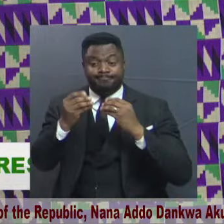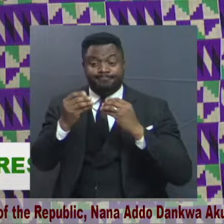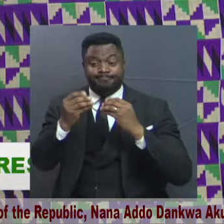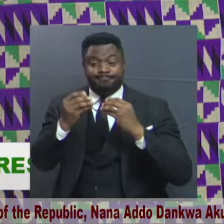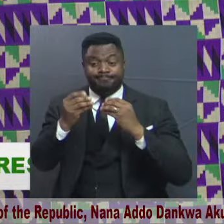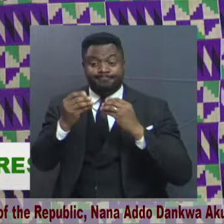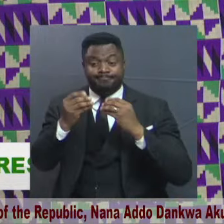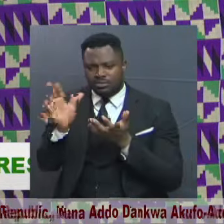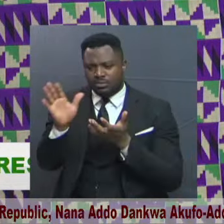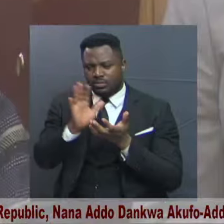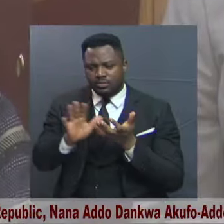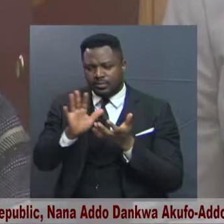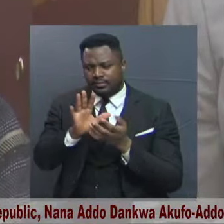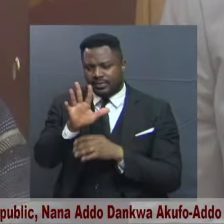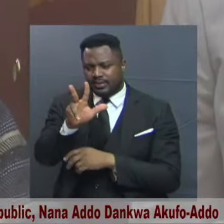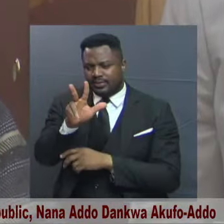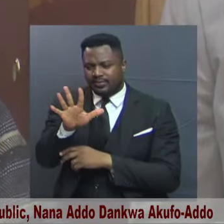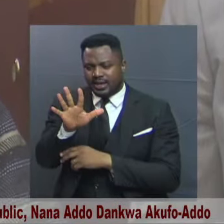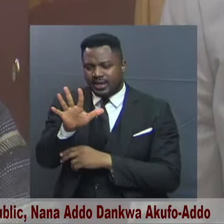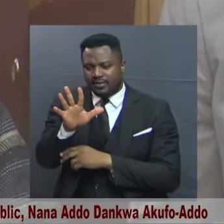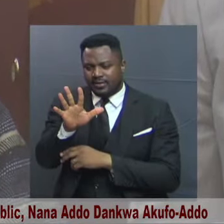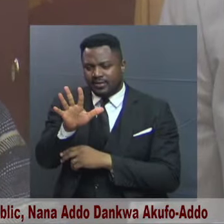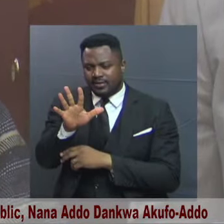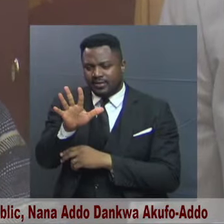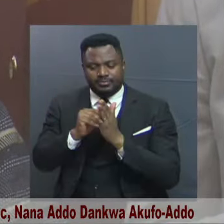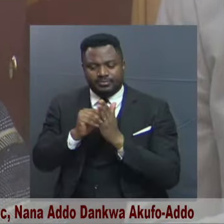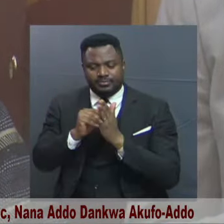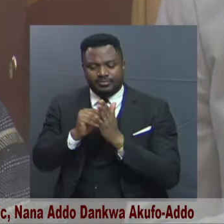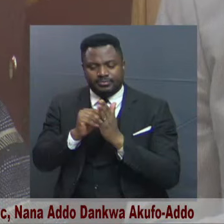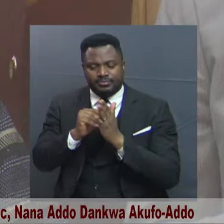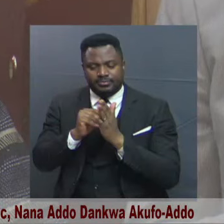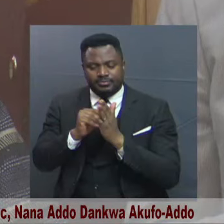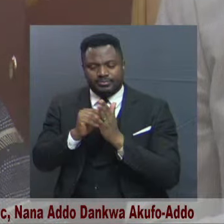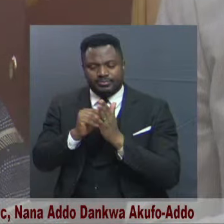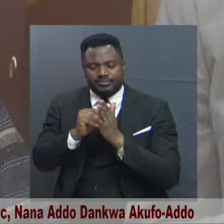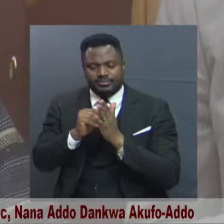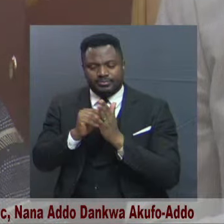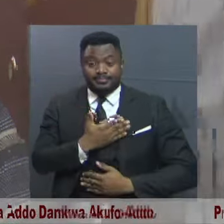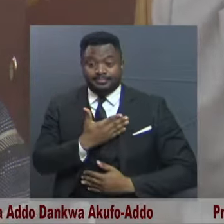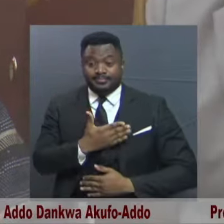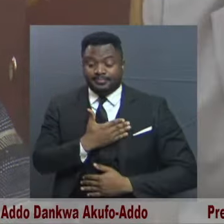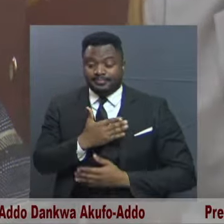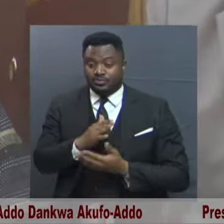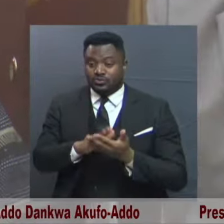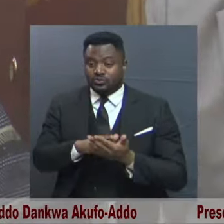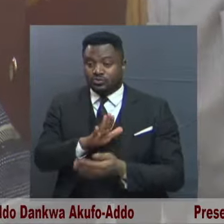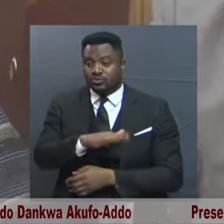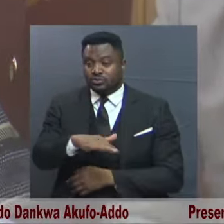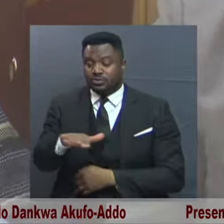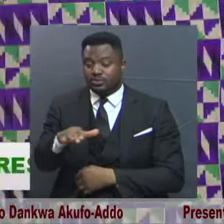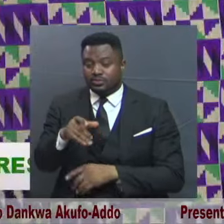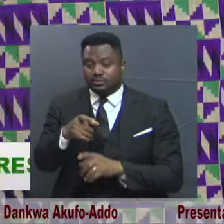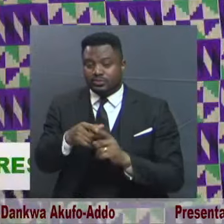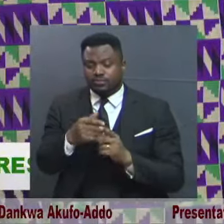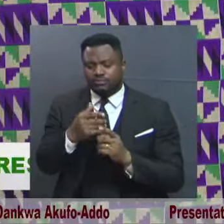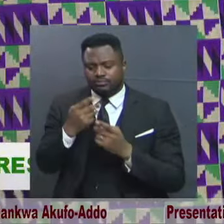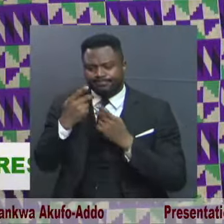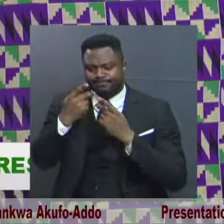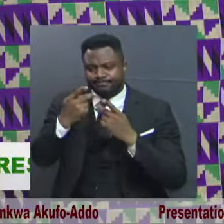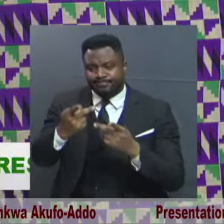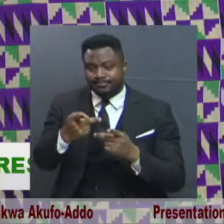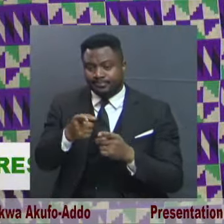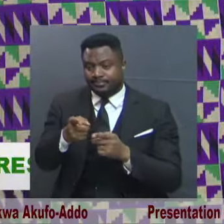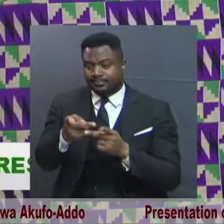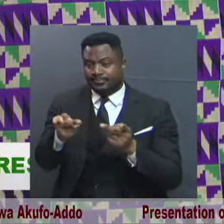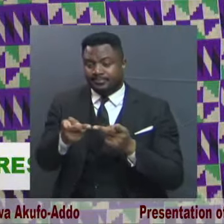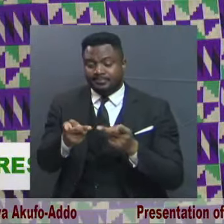35 visitors in 2023 and I'm particularly please the school children from a good part of the visitors to these